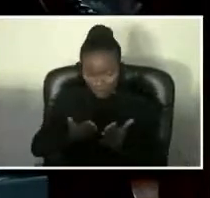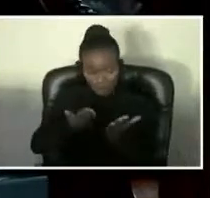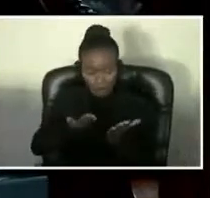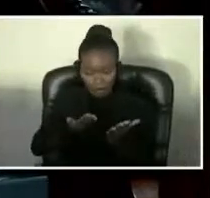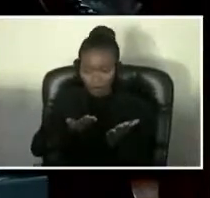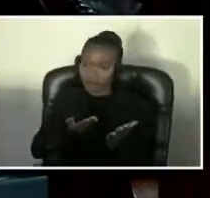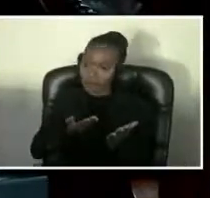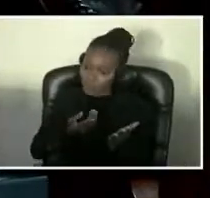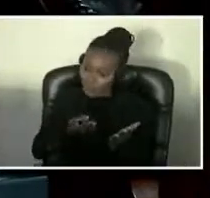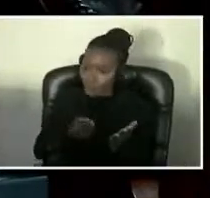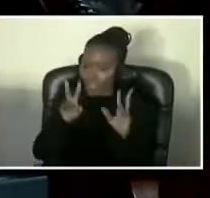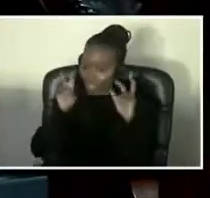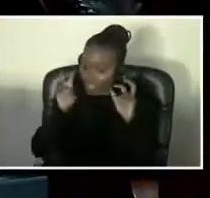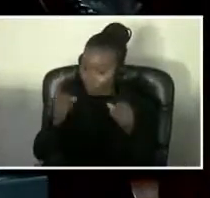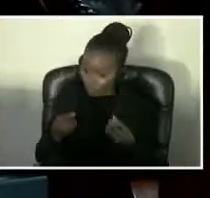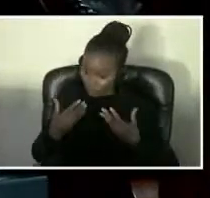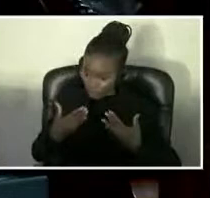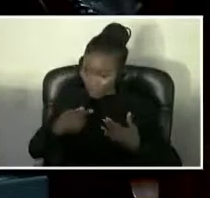issues